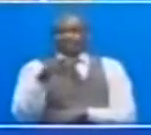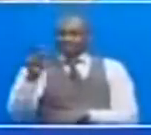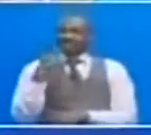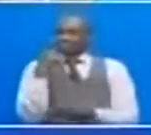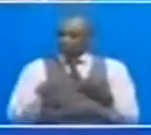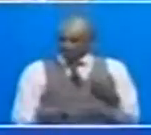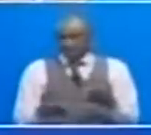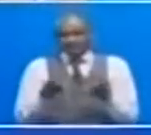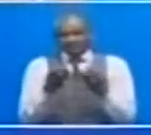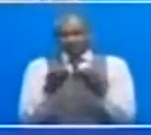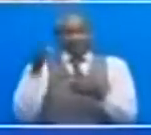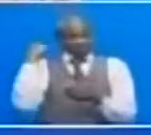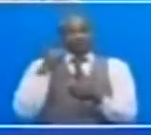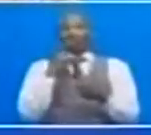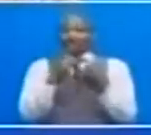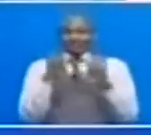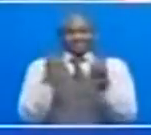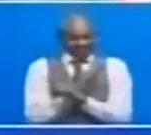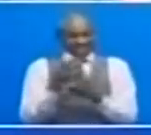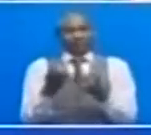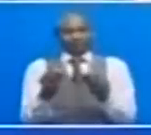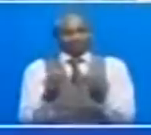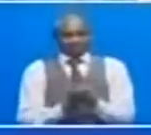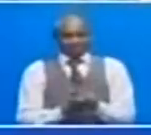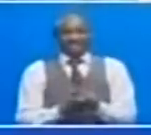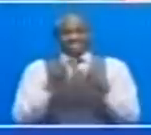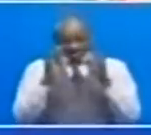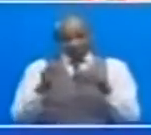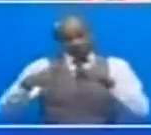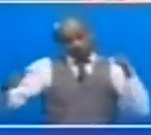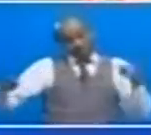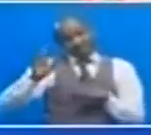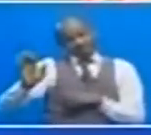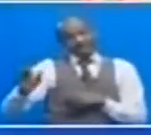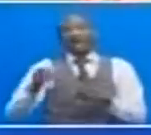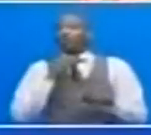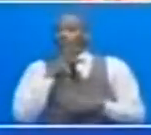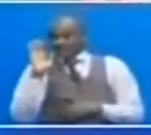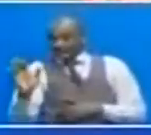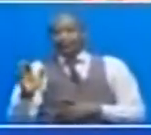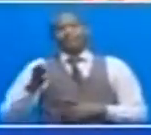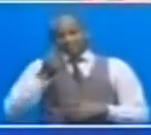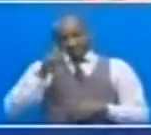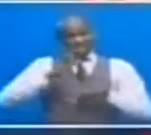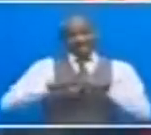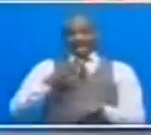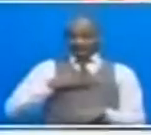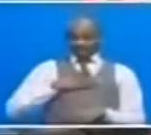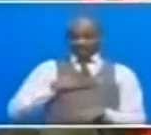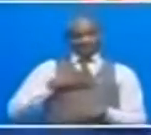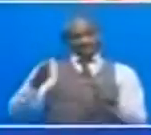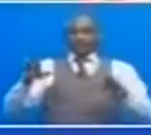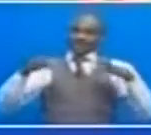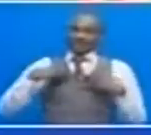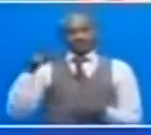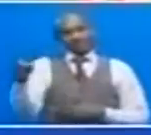appeared to soften his earlier stand on the opposition. If our opponents' arguments are better than our own, then we should accept